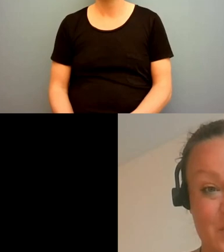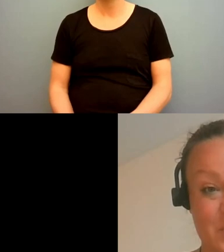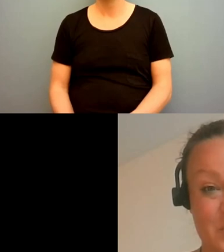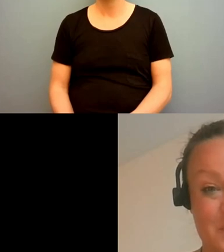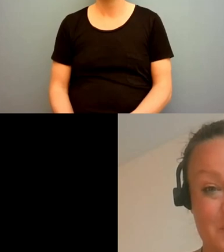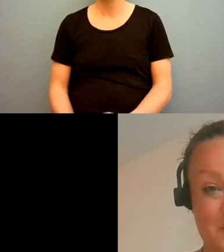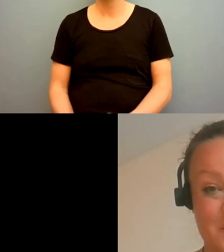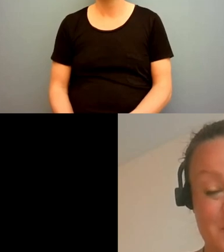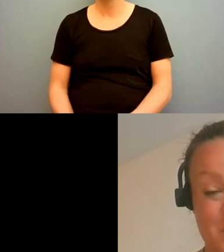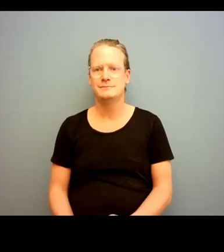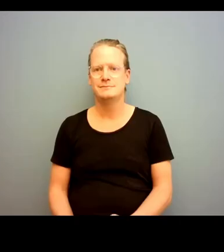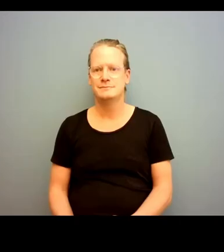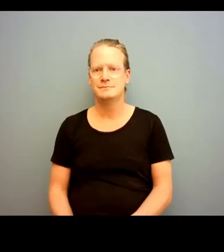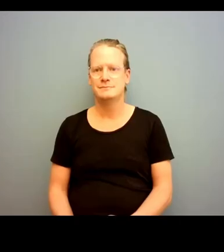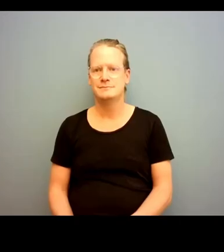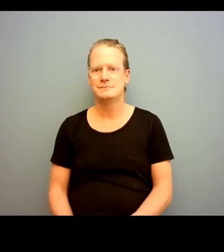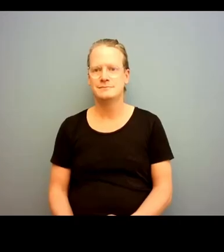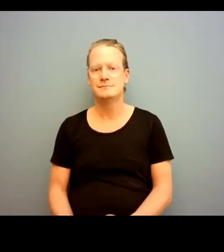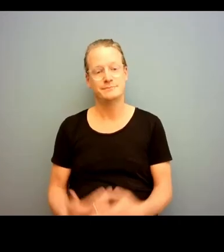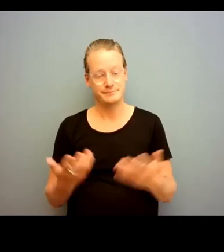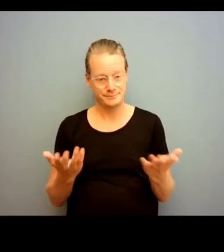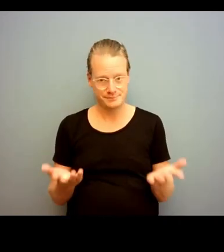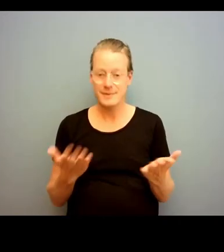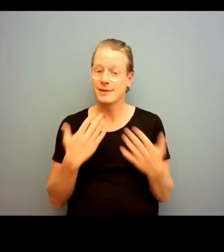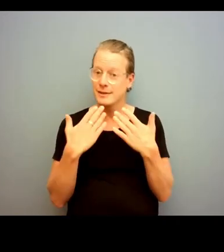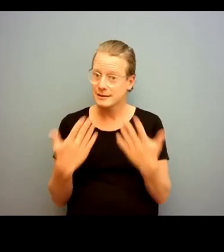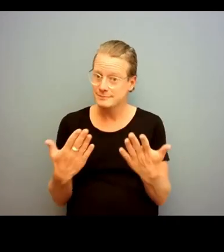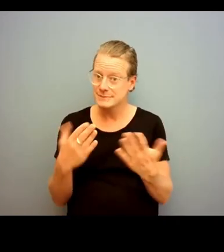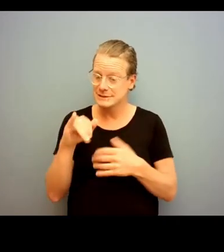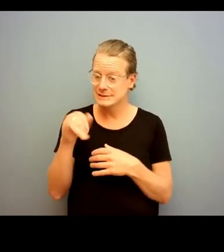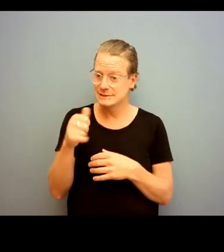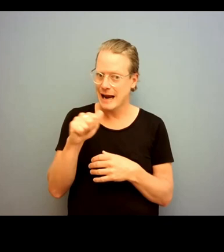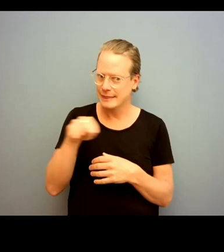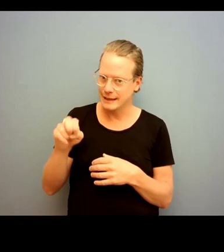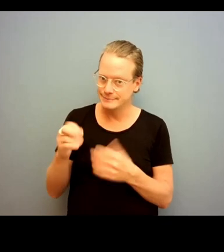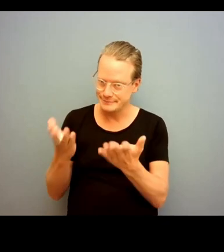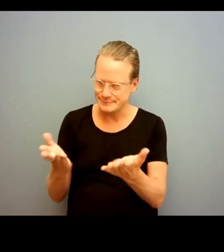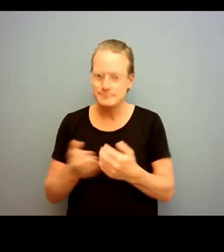Thank you so much for that, Janne. It was so,